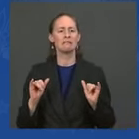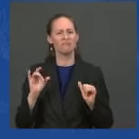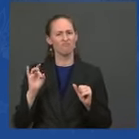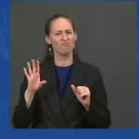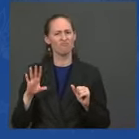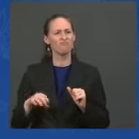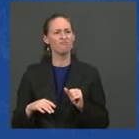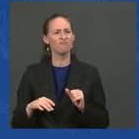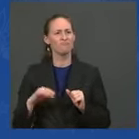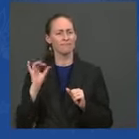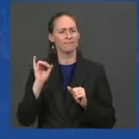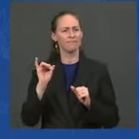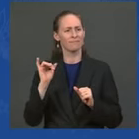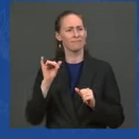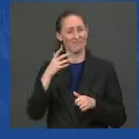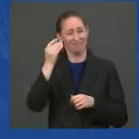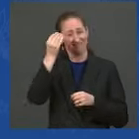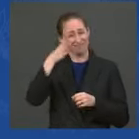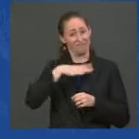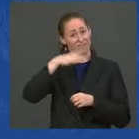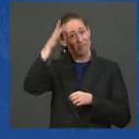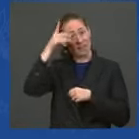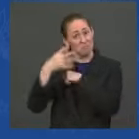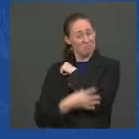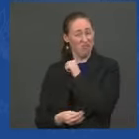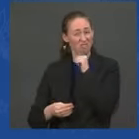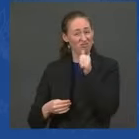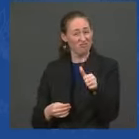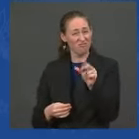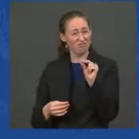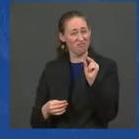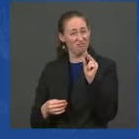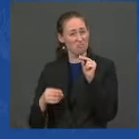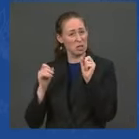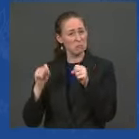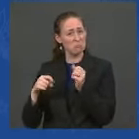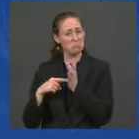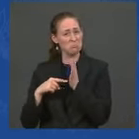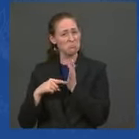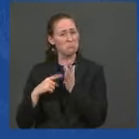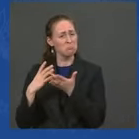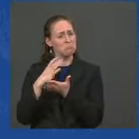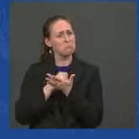dad's not, we weren't poor. My dad made probably on average in those days